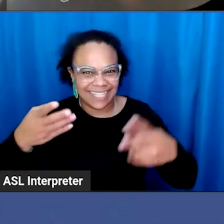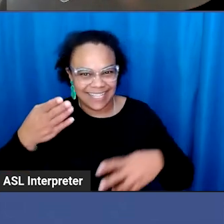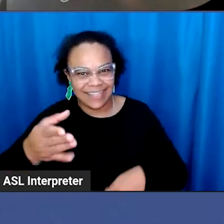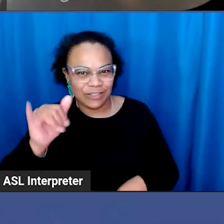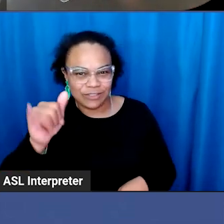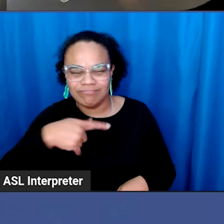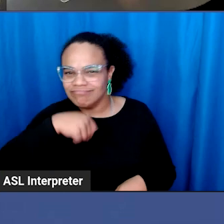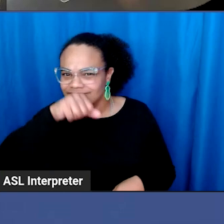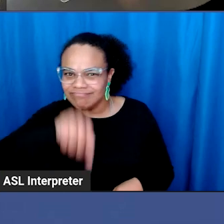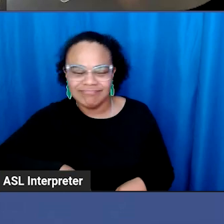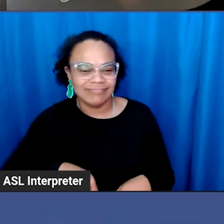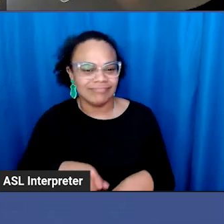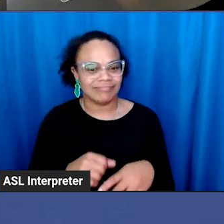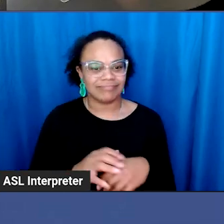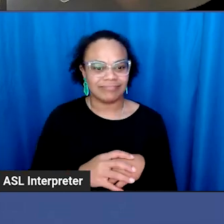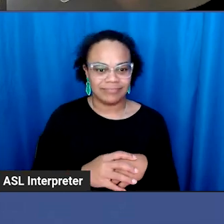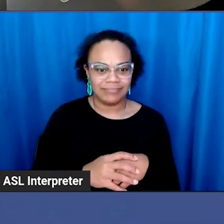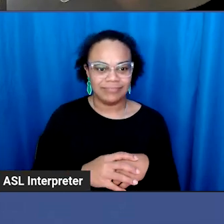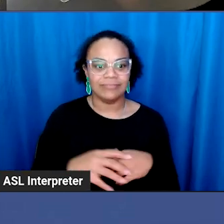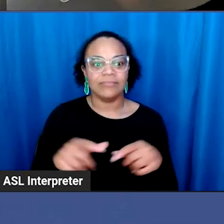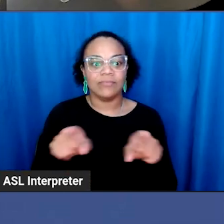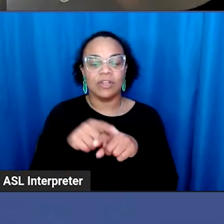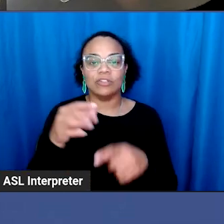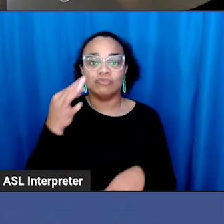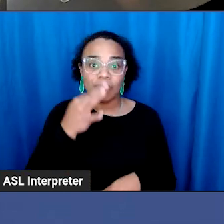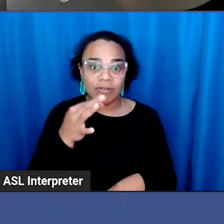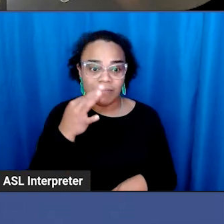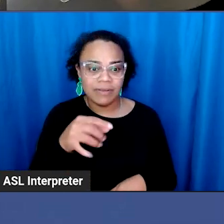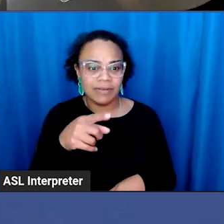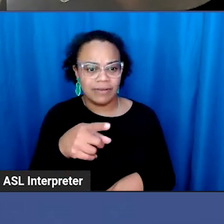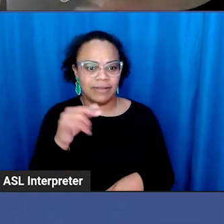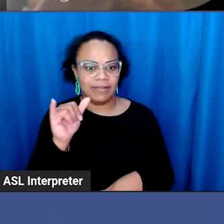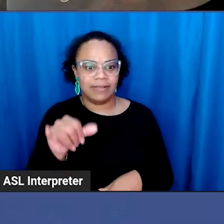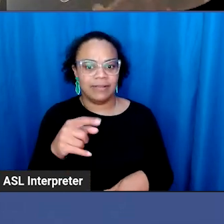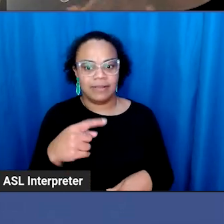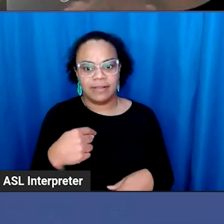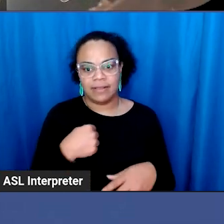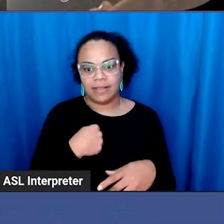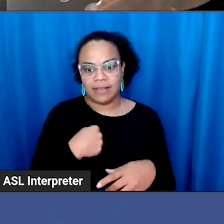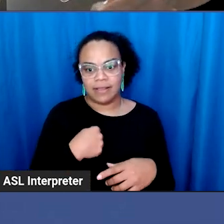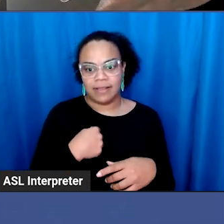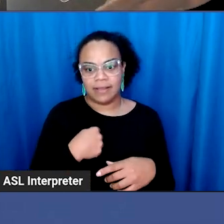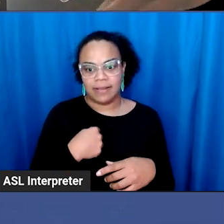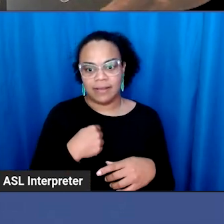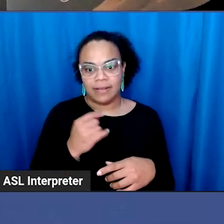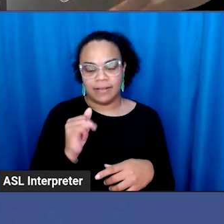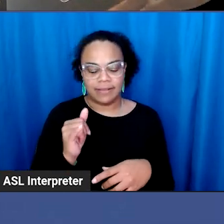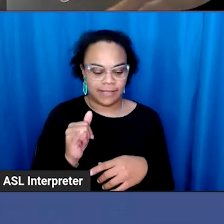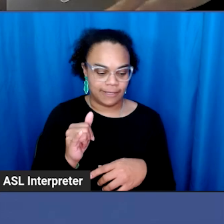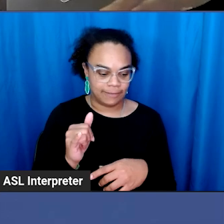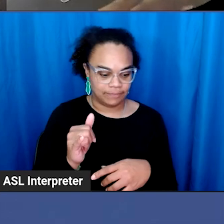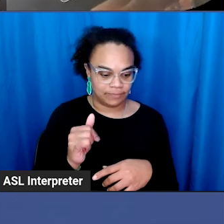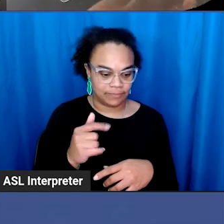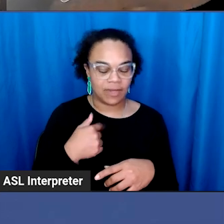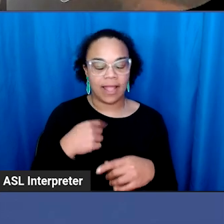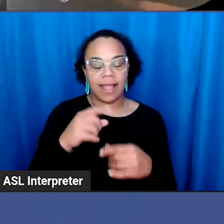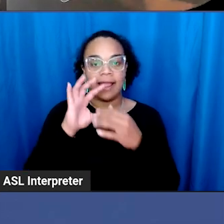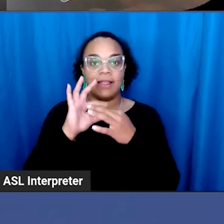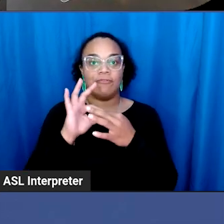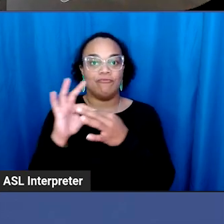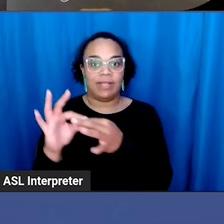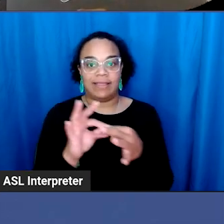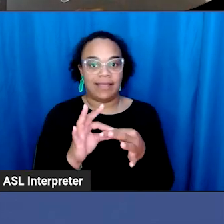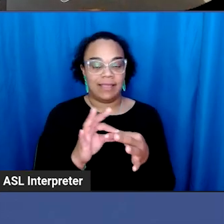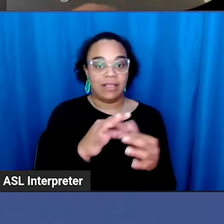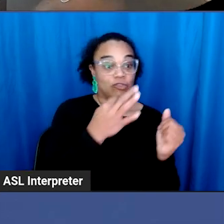well. And the strawberry, I like, I correlate strawberries